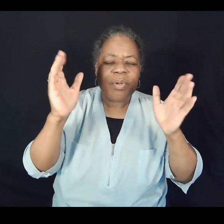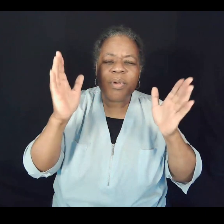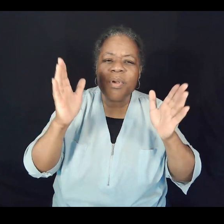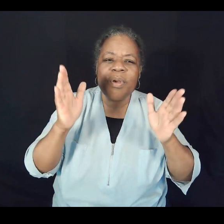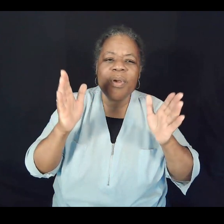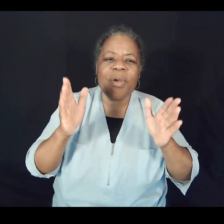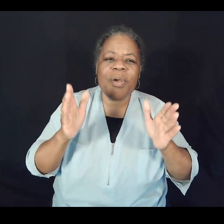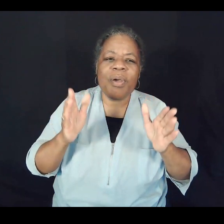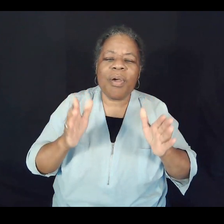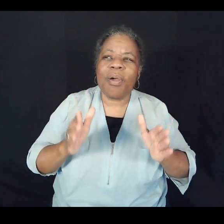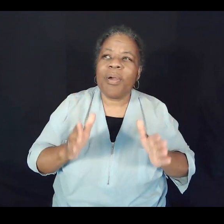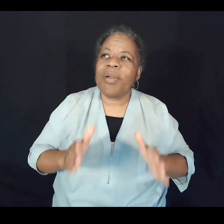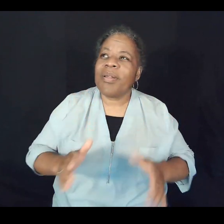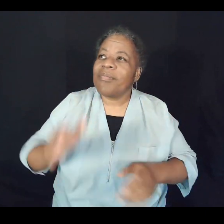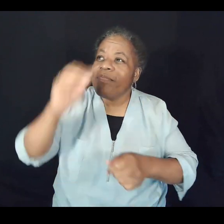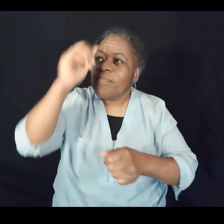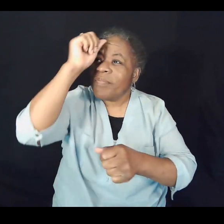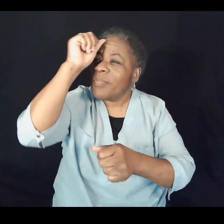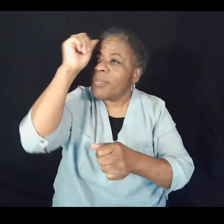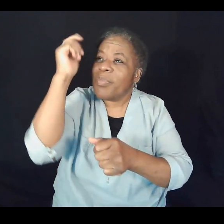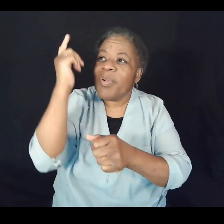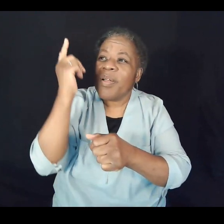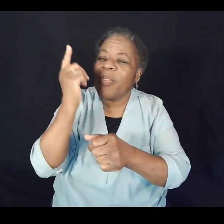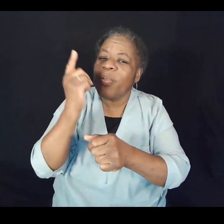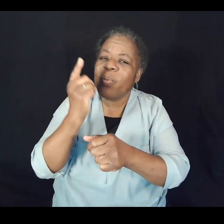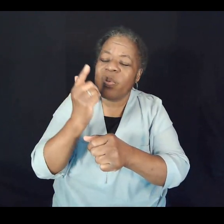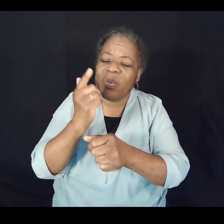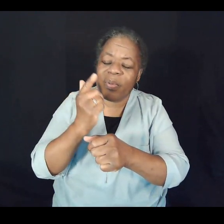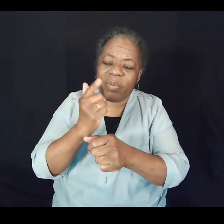Savior, what a brother,